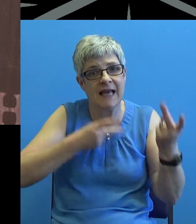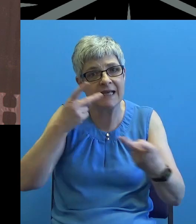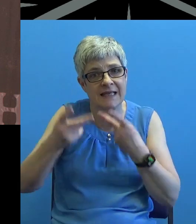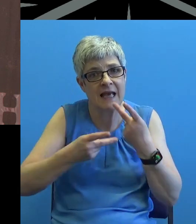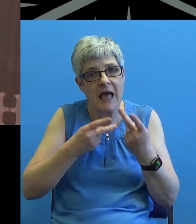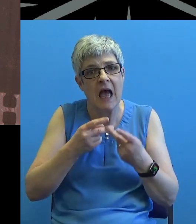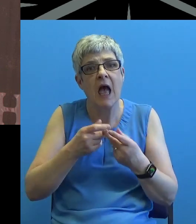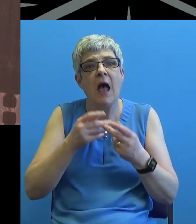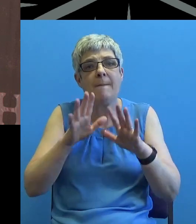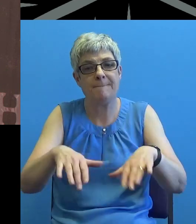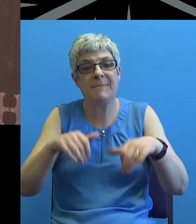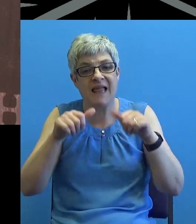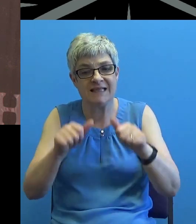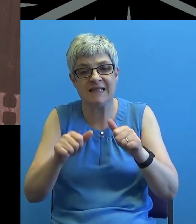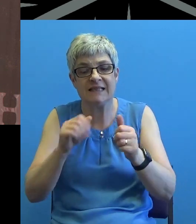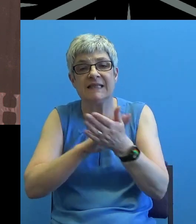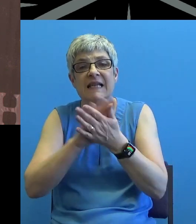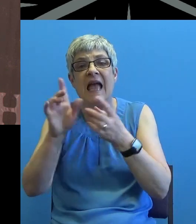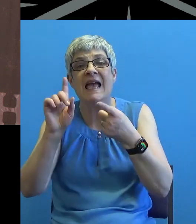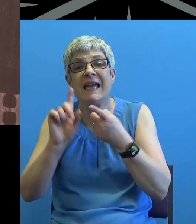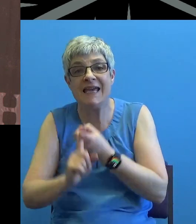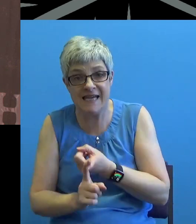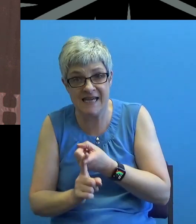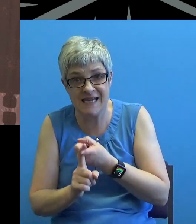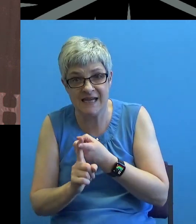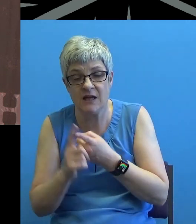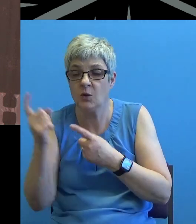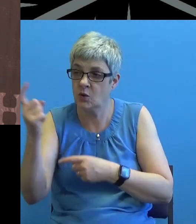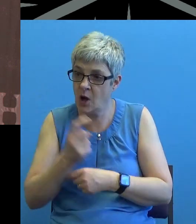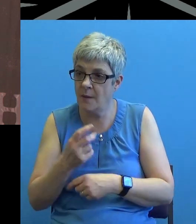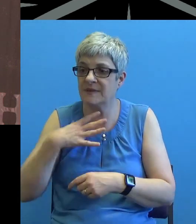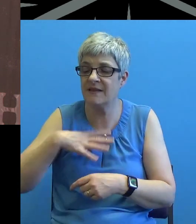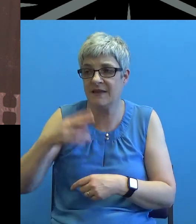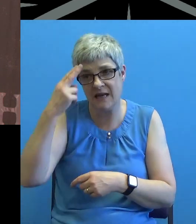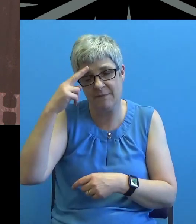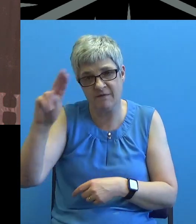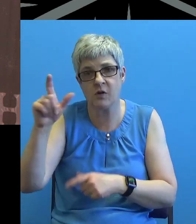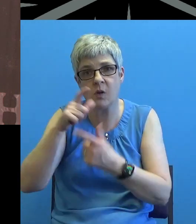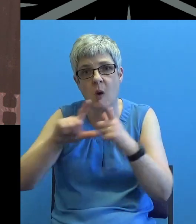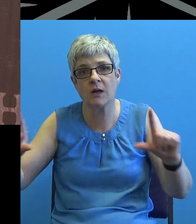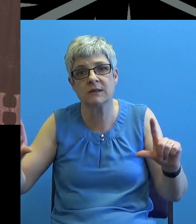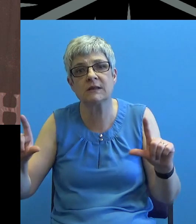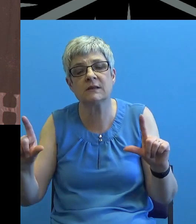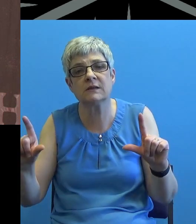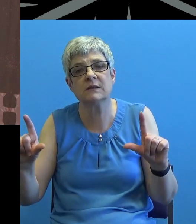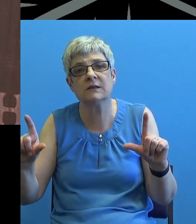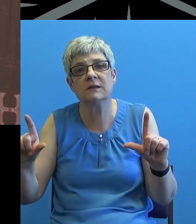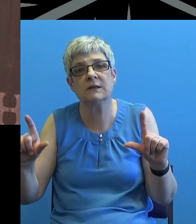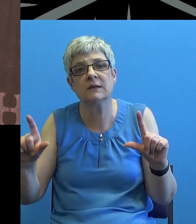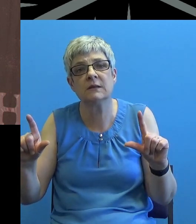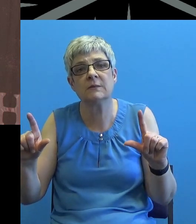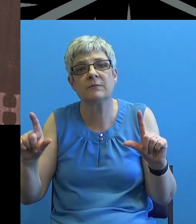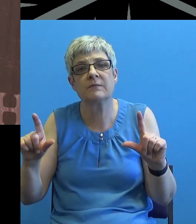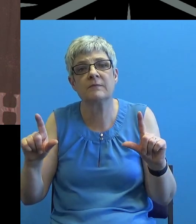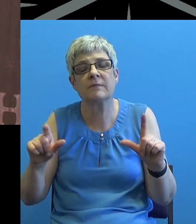"Blessed is he who comes in the name of the Lord. Baruch haba b'shem Adonai."